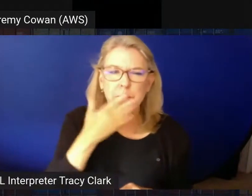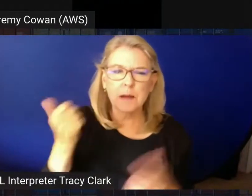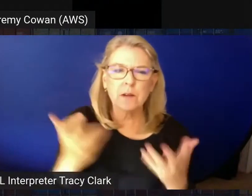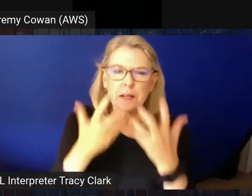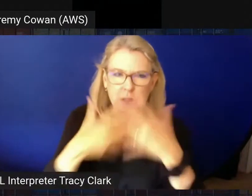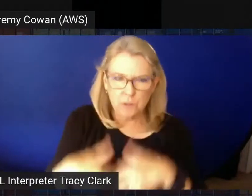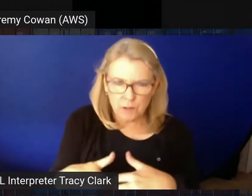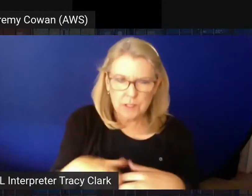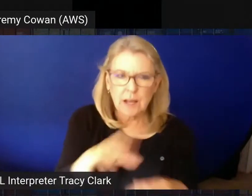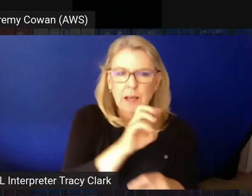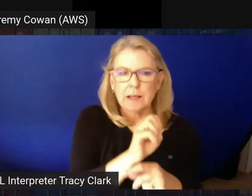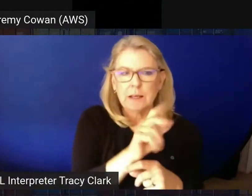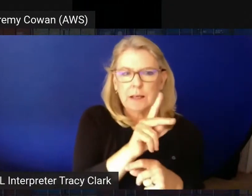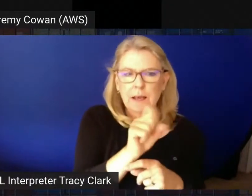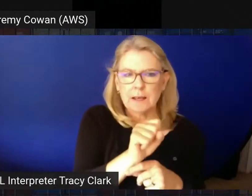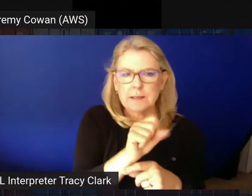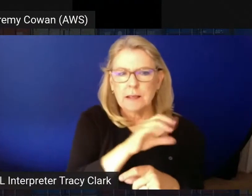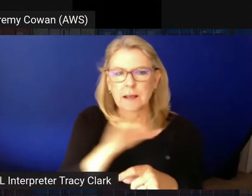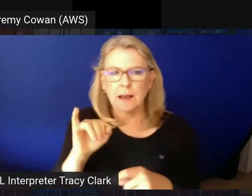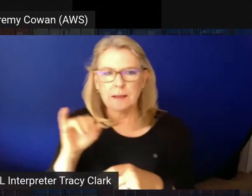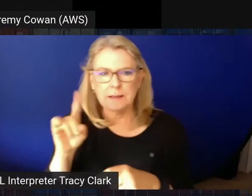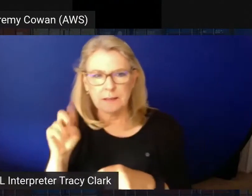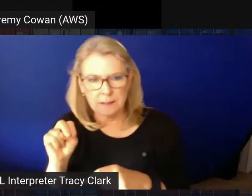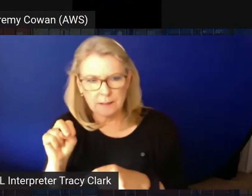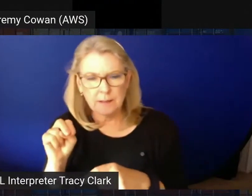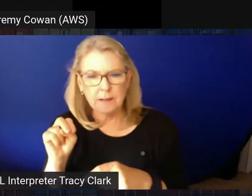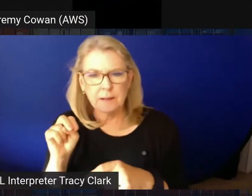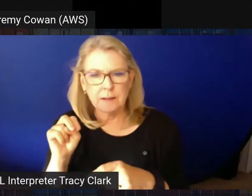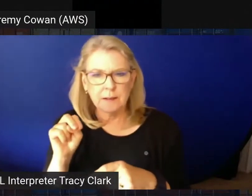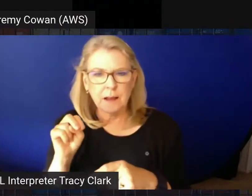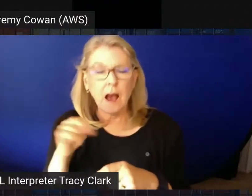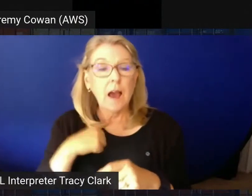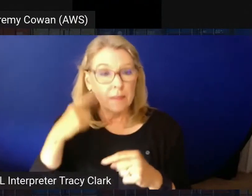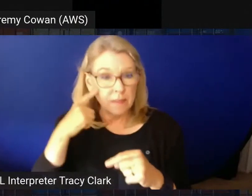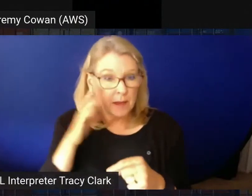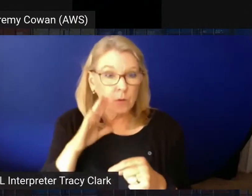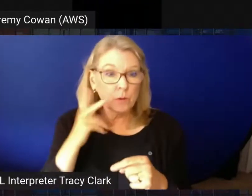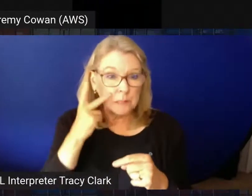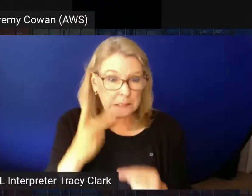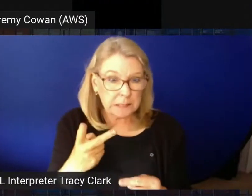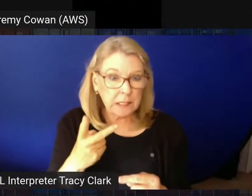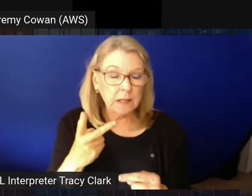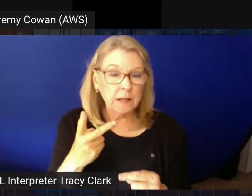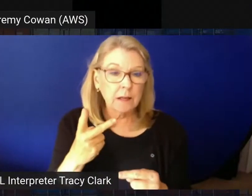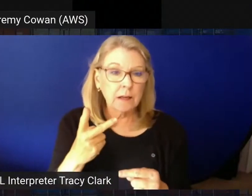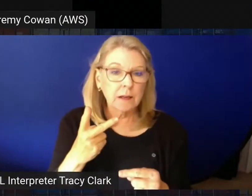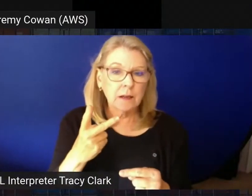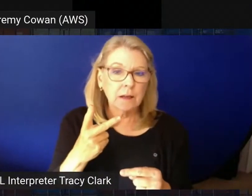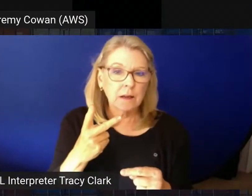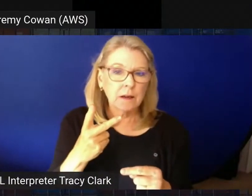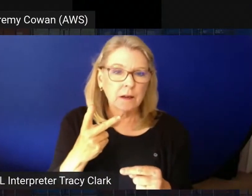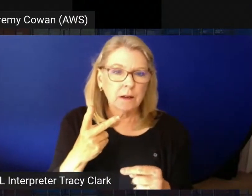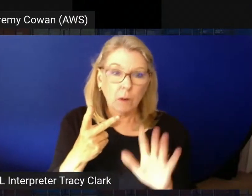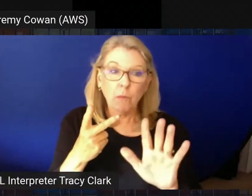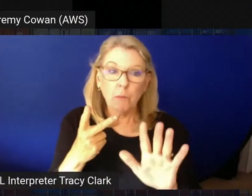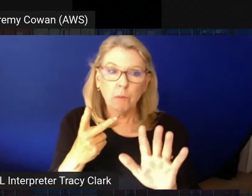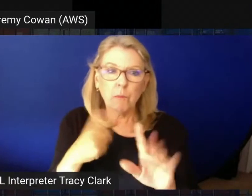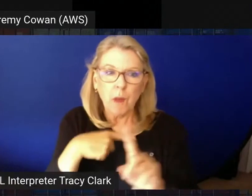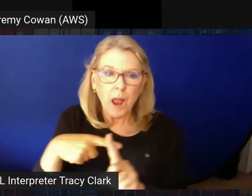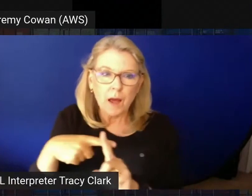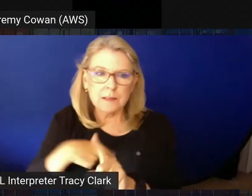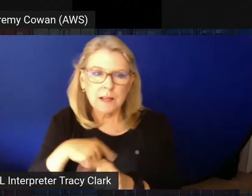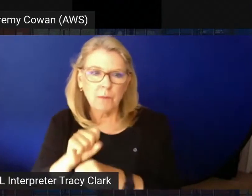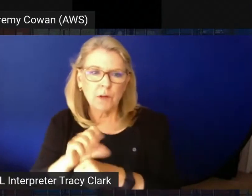both directions, in and out of AWS. I think you'll see. I'm also working on EKS